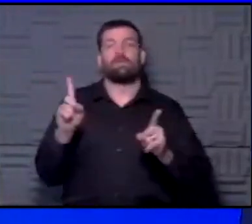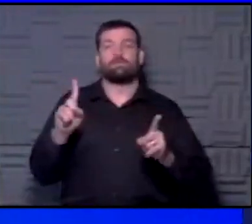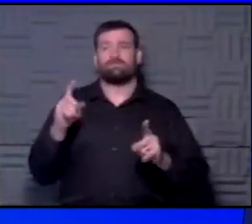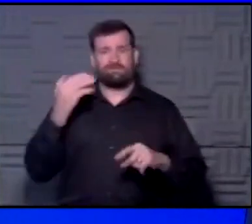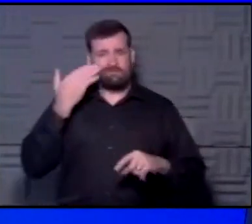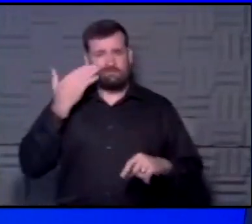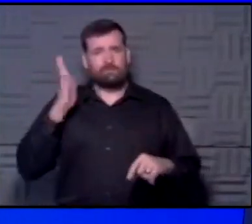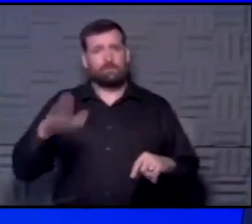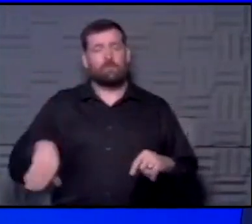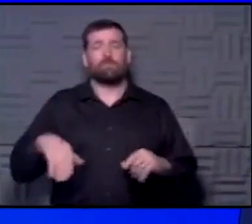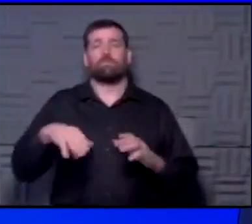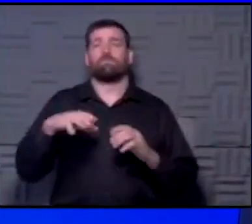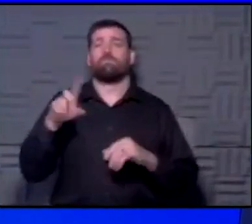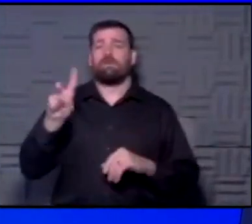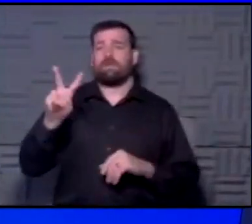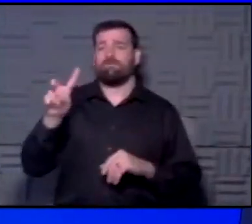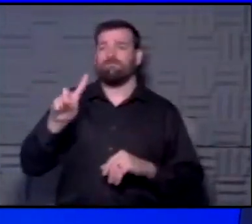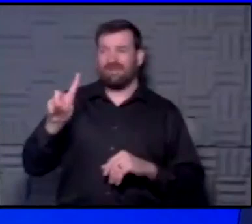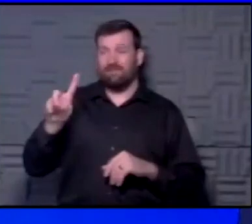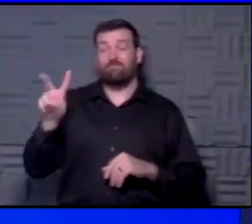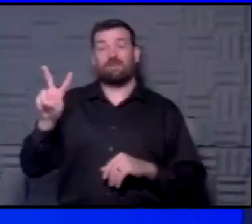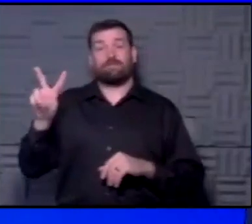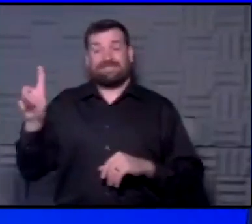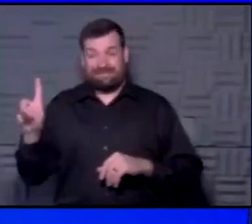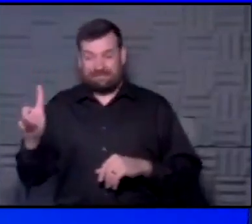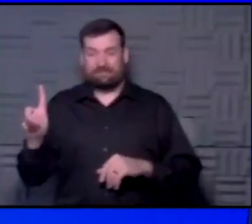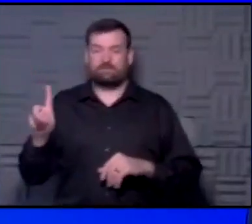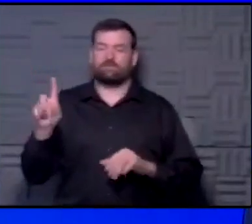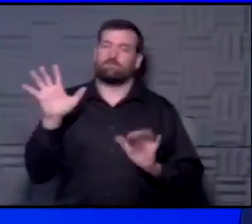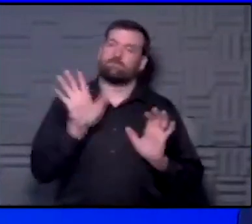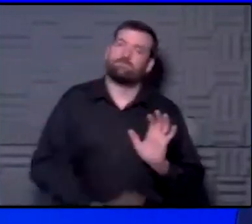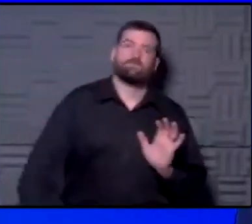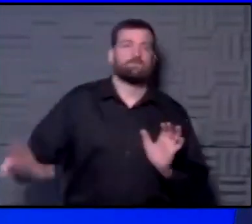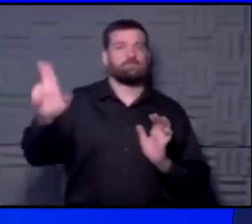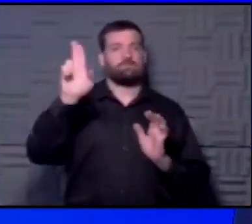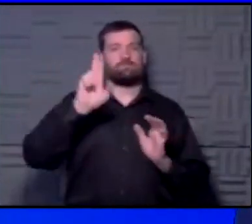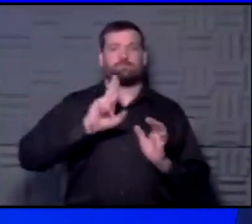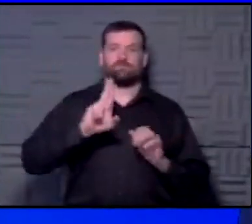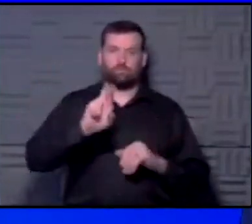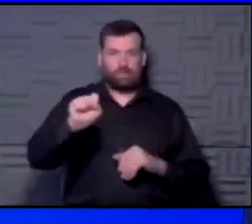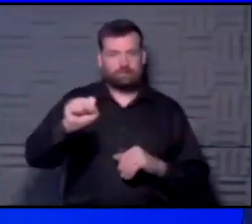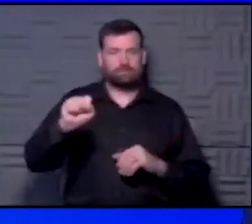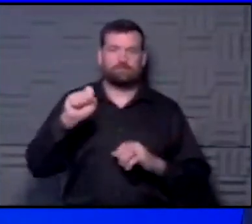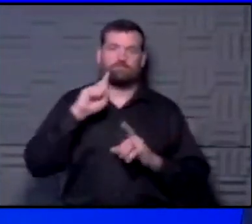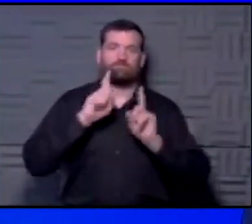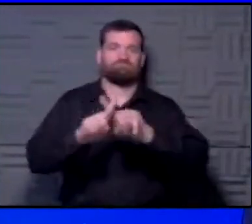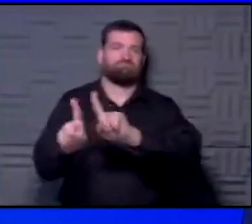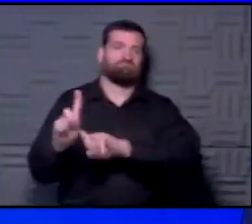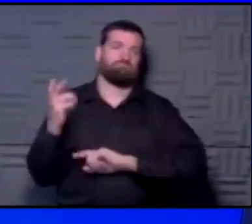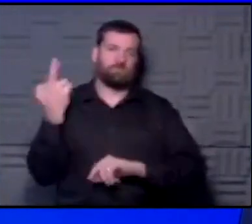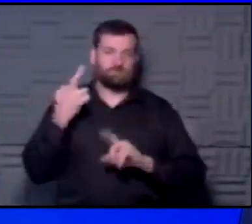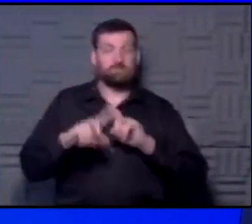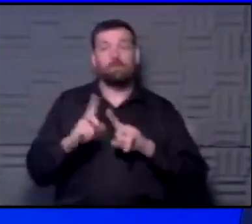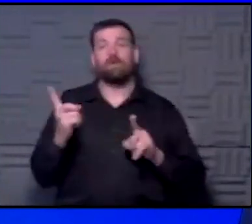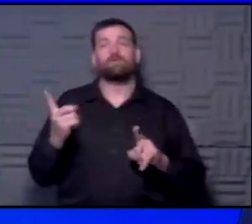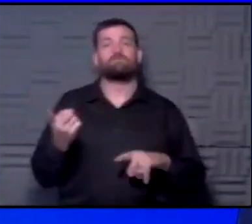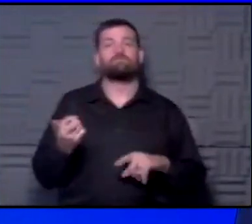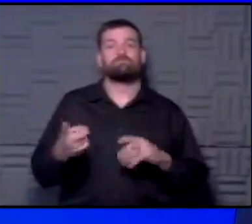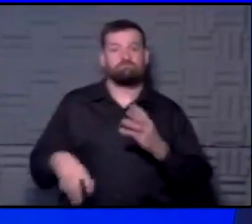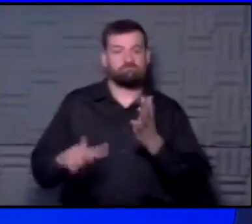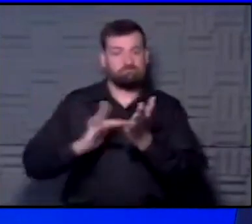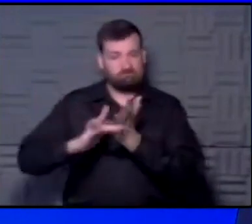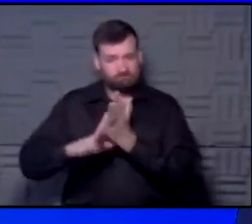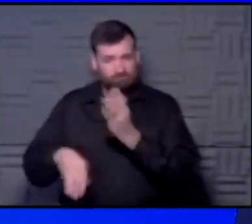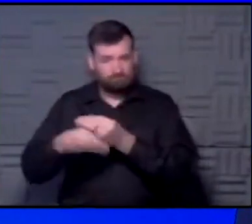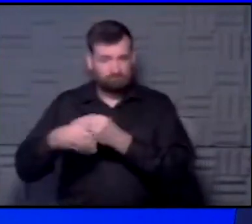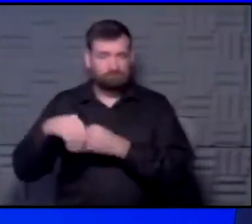know that vitamin D deficiency is so prevalent in the United It really States is. for one reason or another. But I think, certainly supplementing vitamin